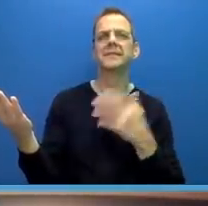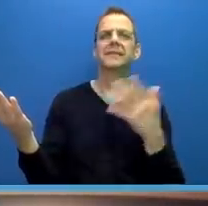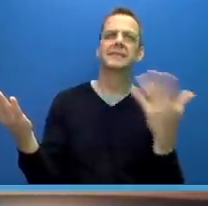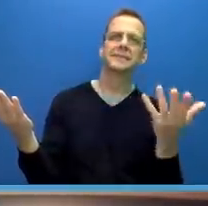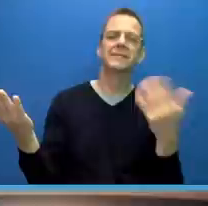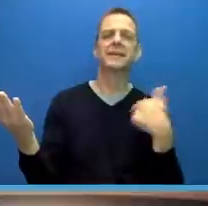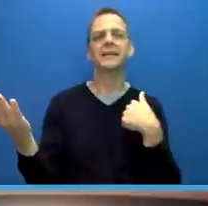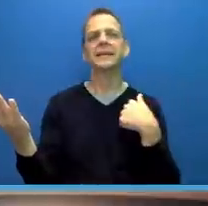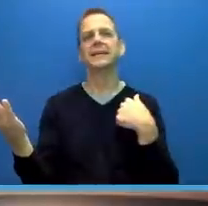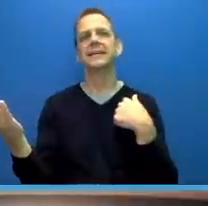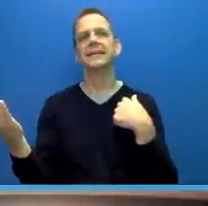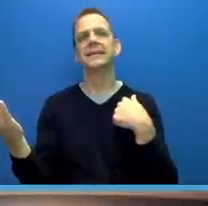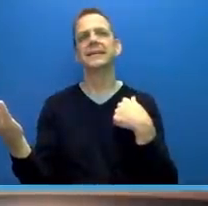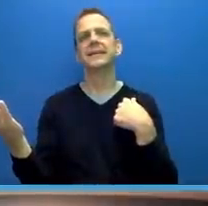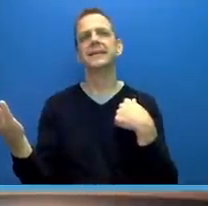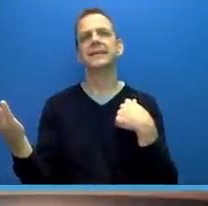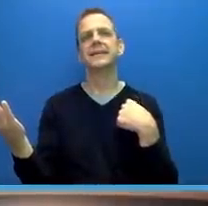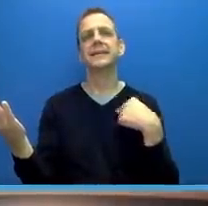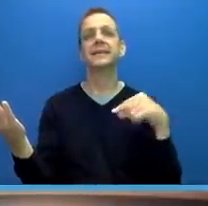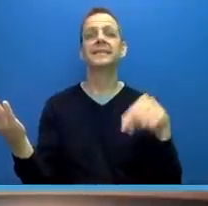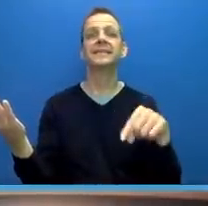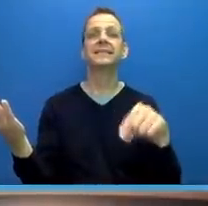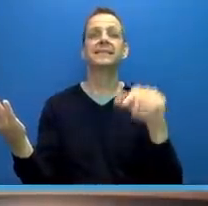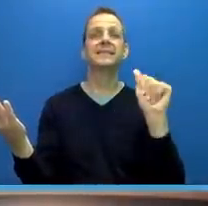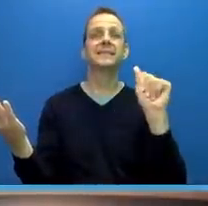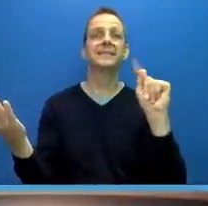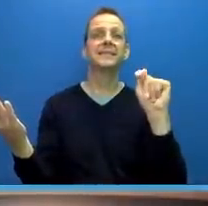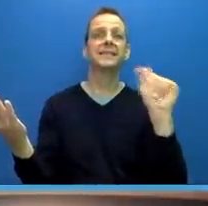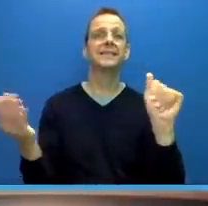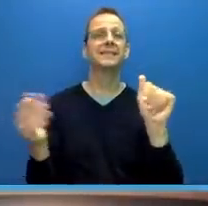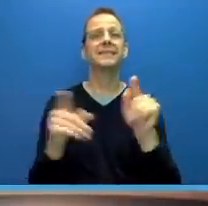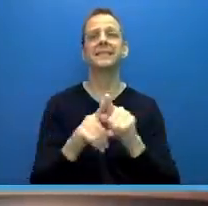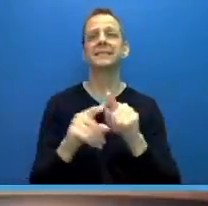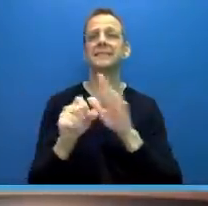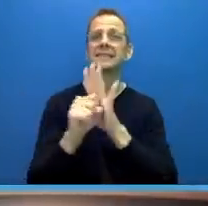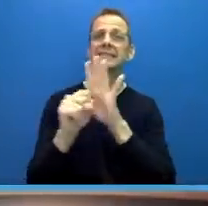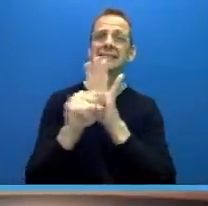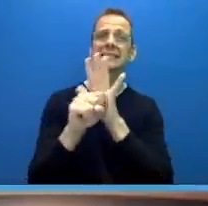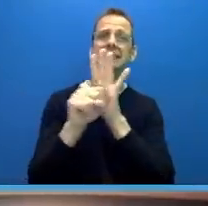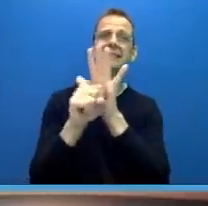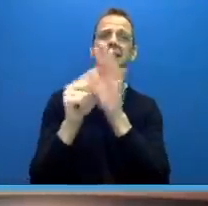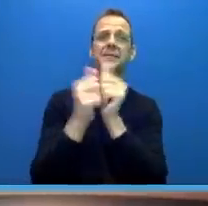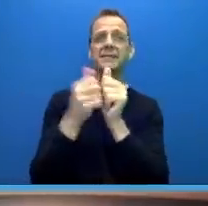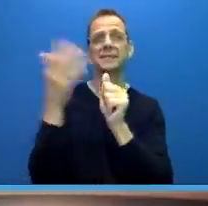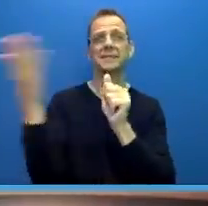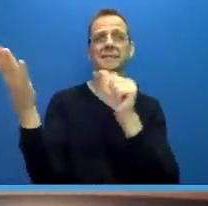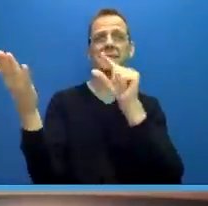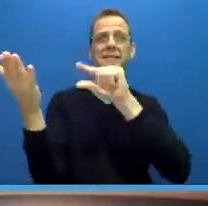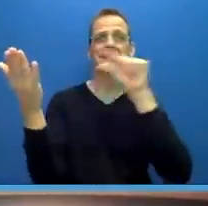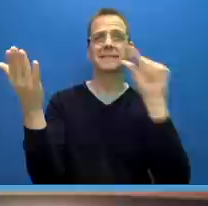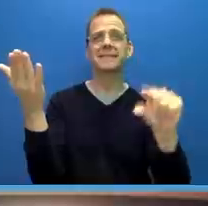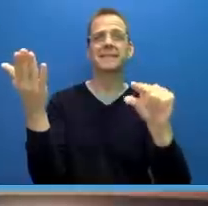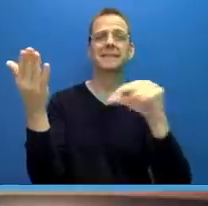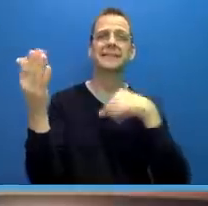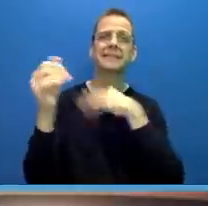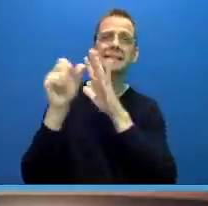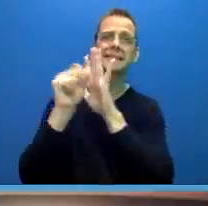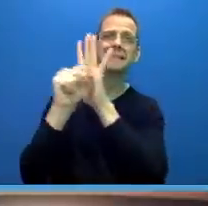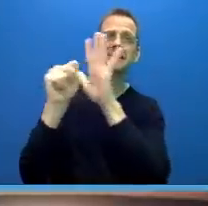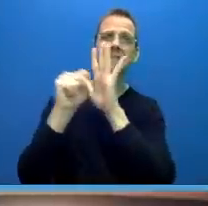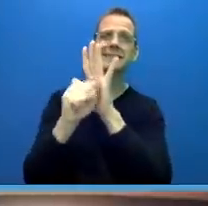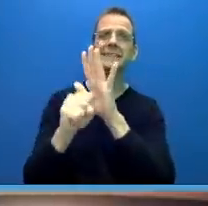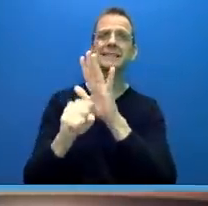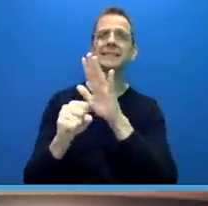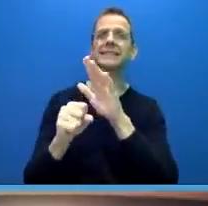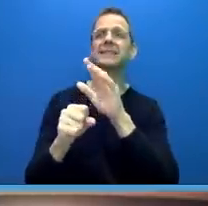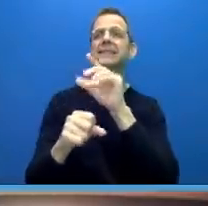that they're funding properly the ability for schools to be able to look at air filtration systems within their buildings. And we've been calling for that